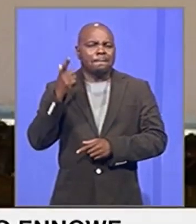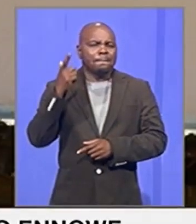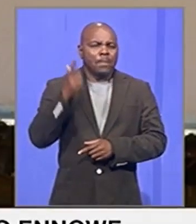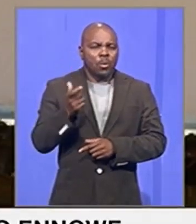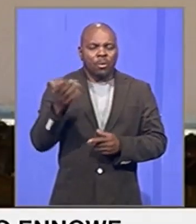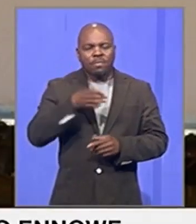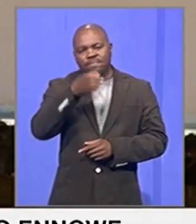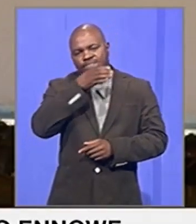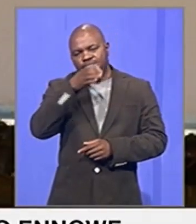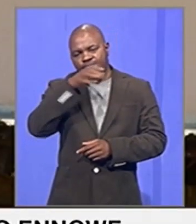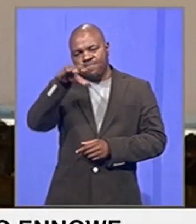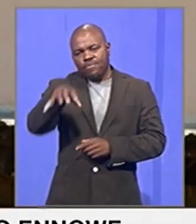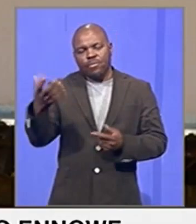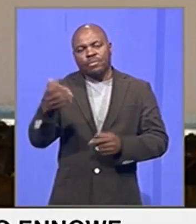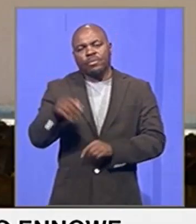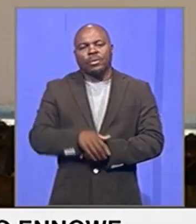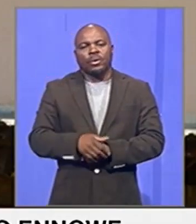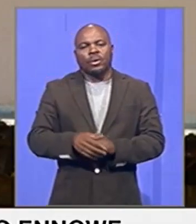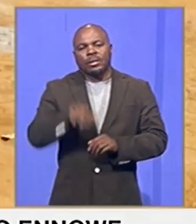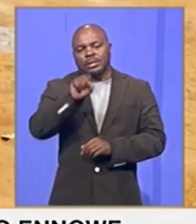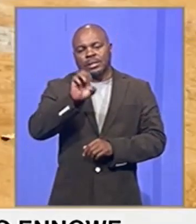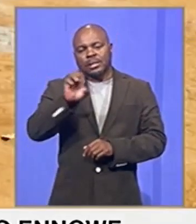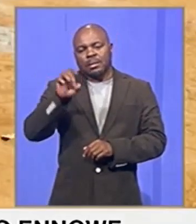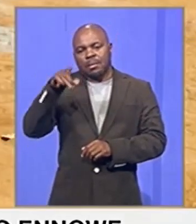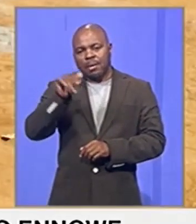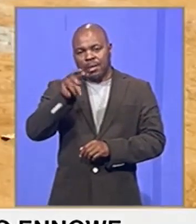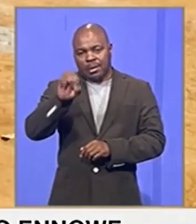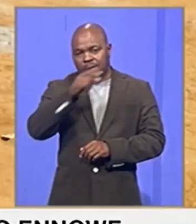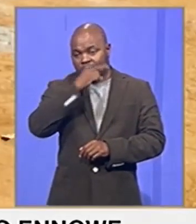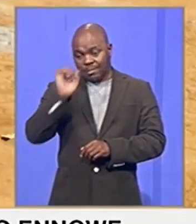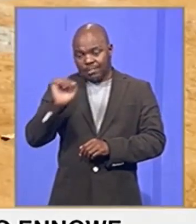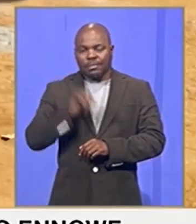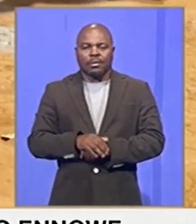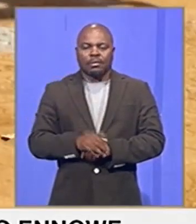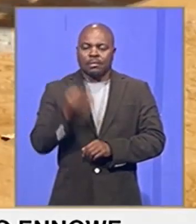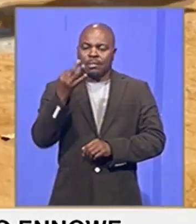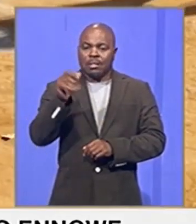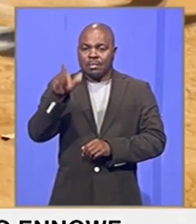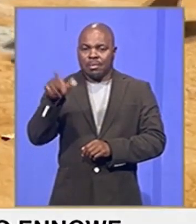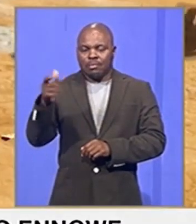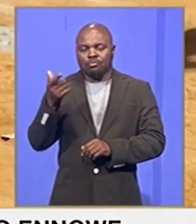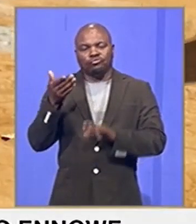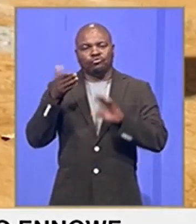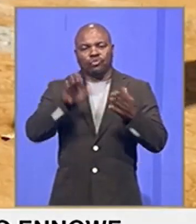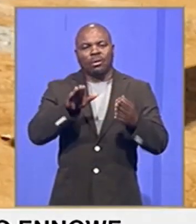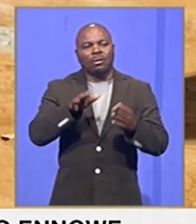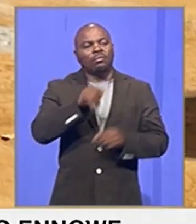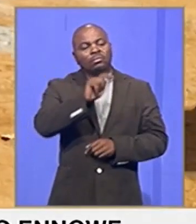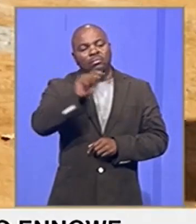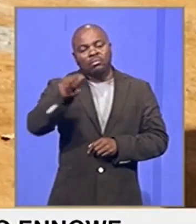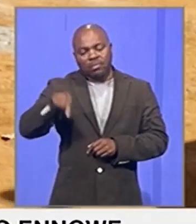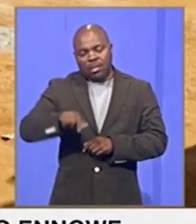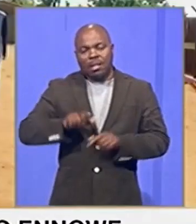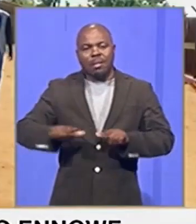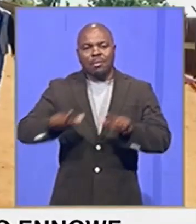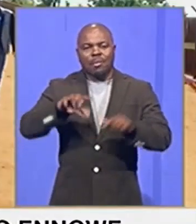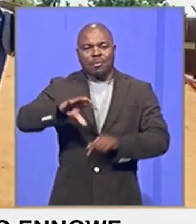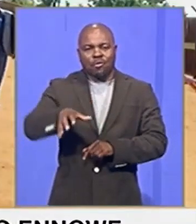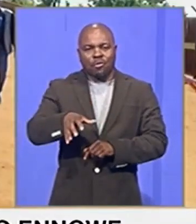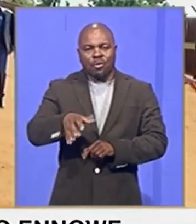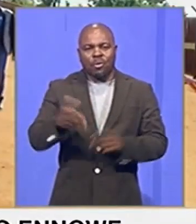la bojalwa kana thavene ya Seepane. Batho ba le bararo ba setse ba bolailwe ka go thuntshiwa profenseng ya Limpopo.